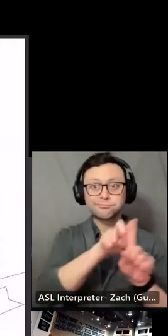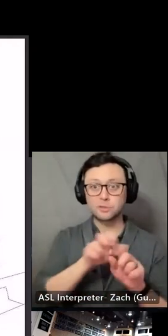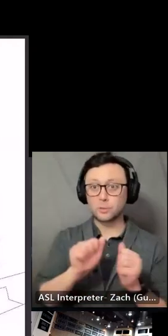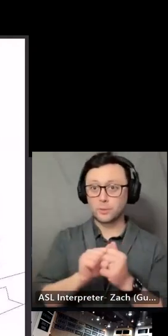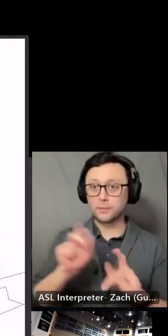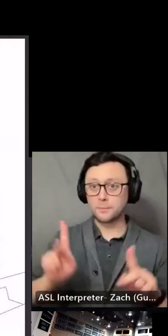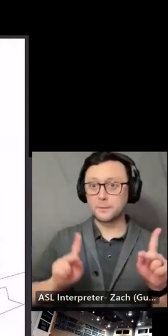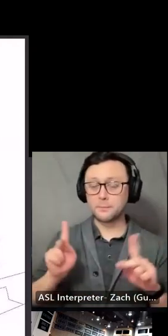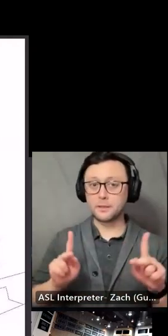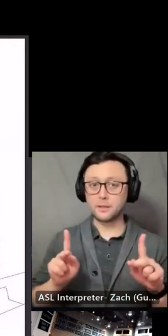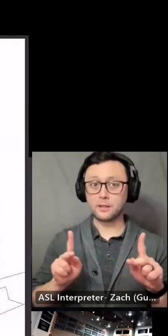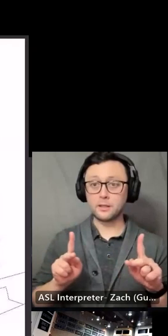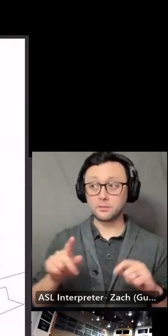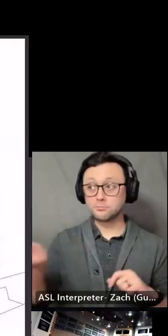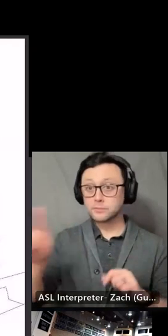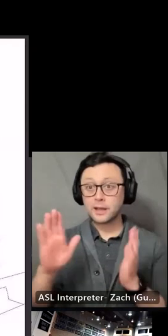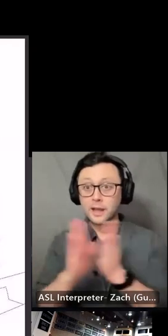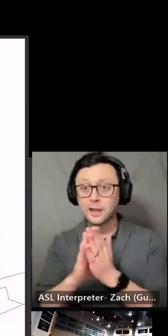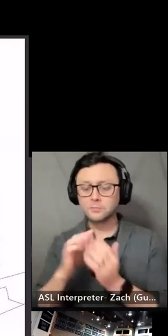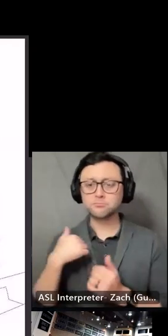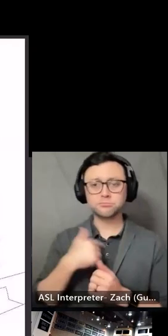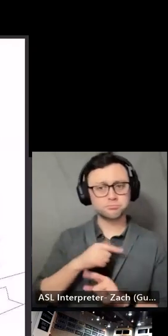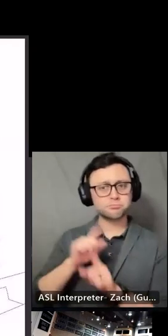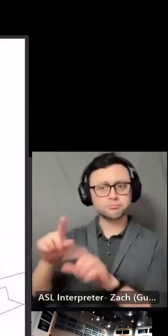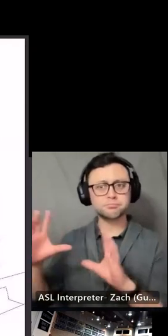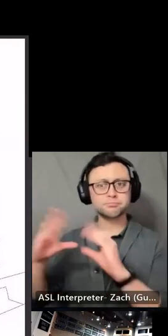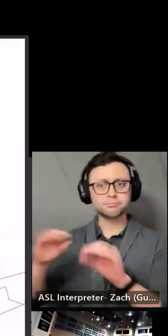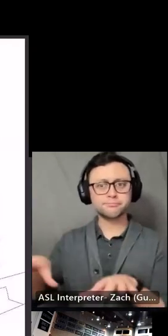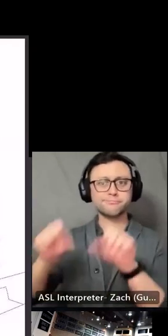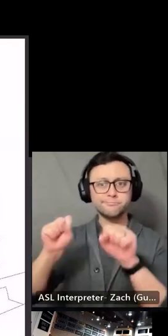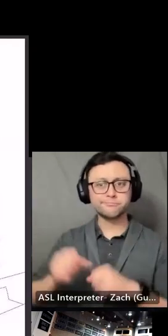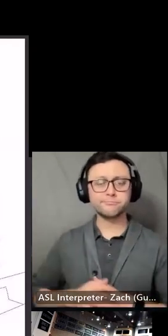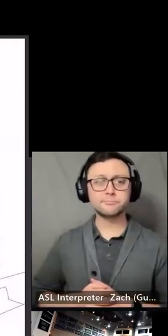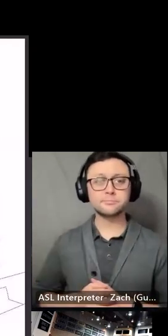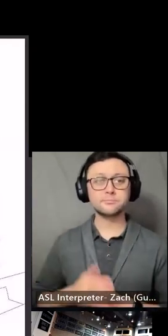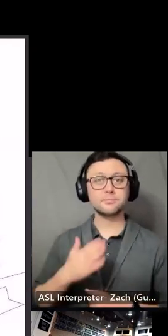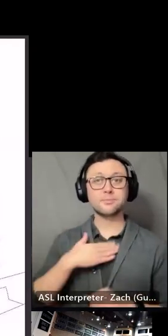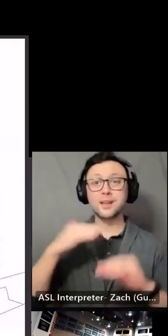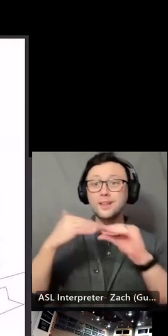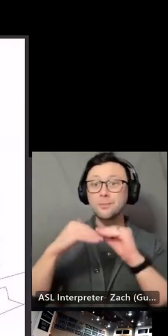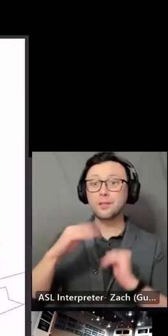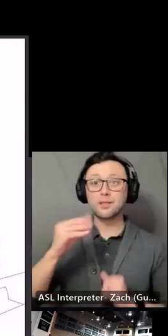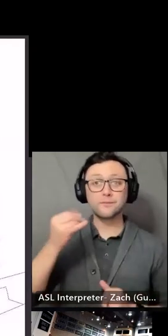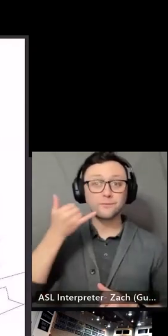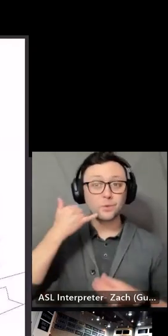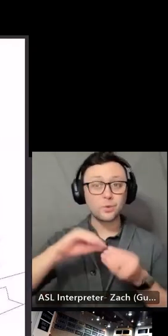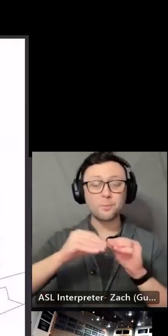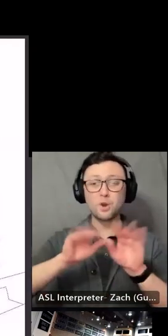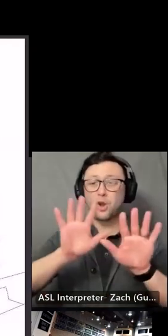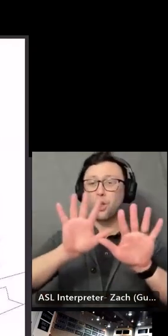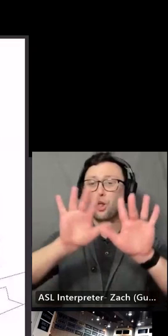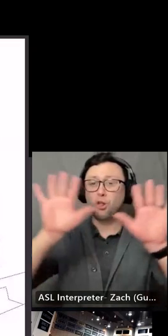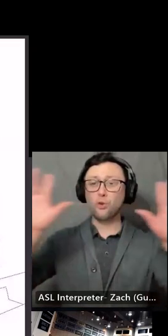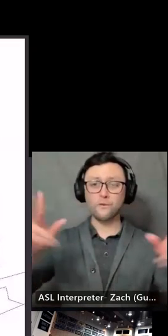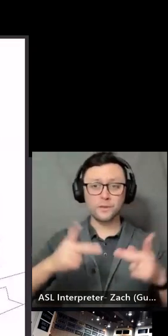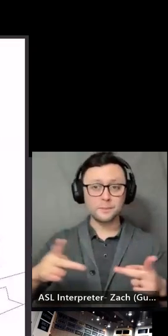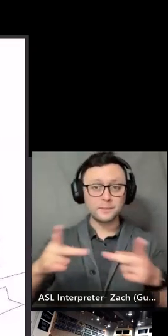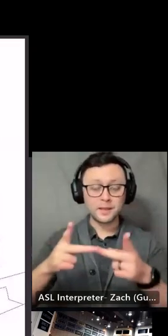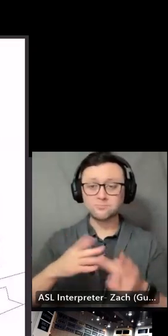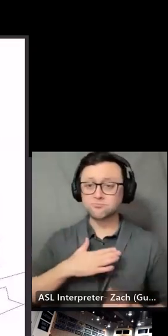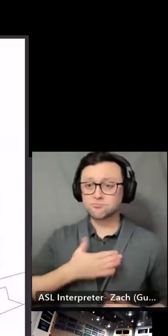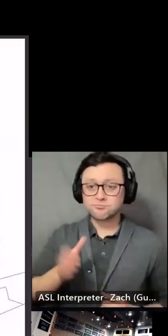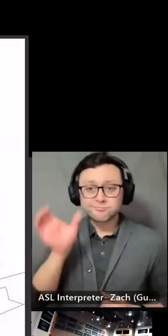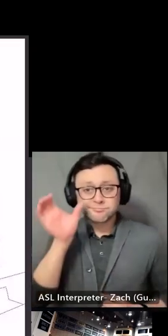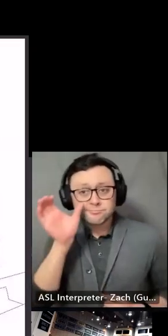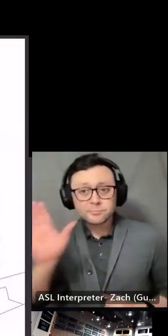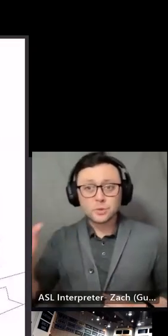folks have asked, and be responsive. I have my email and phone number all over the place, and so